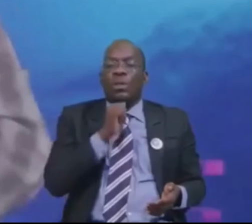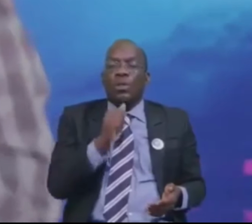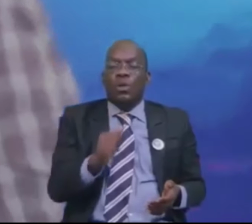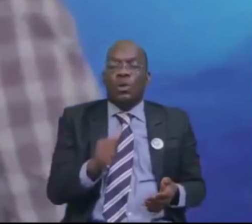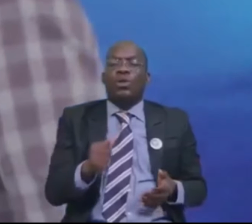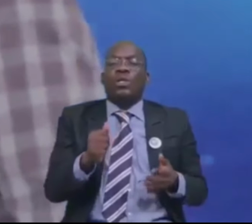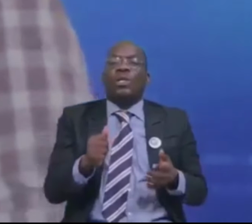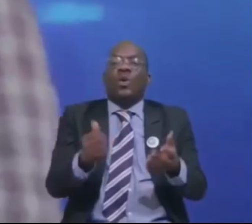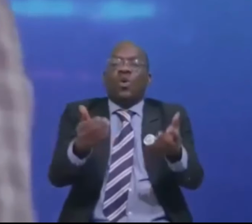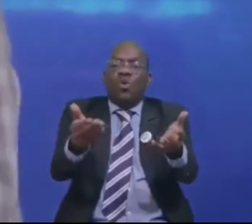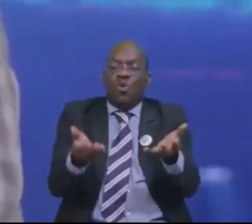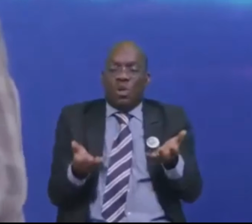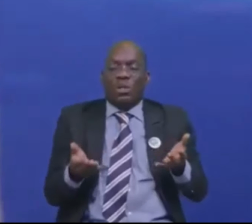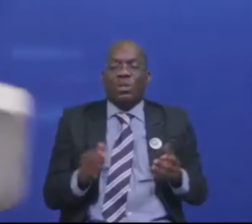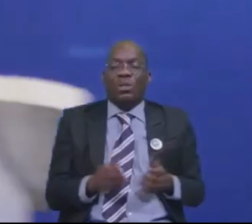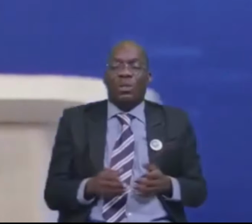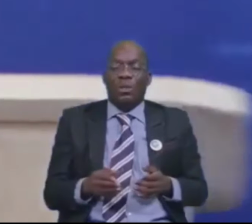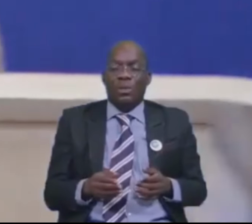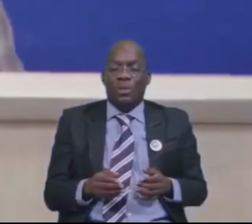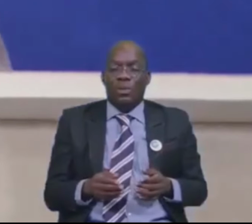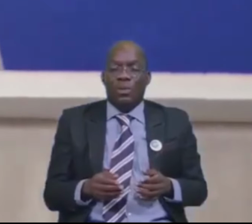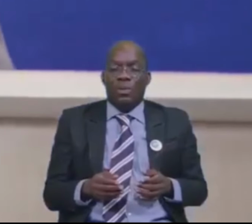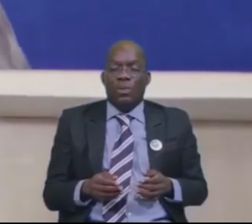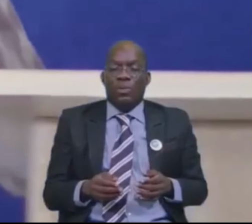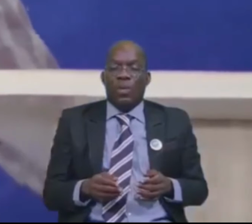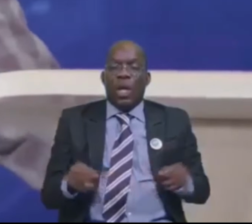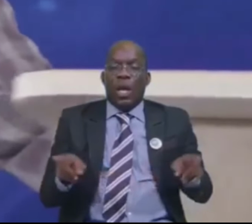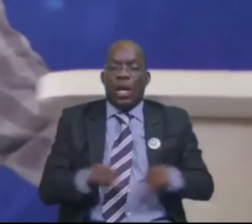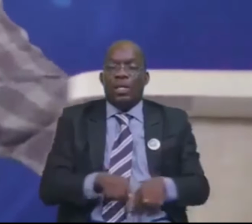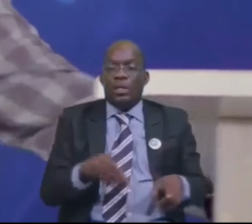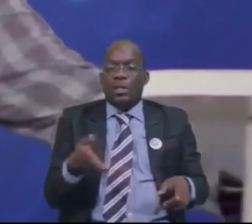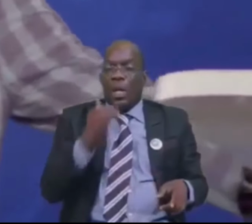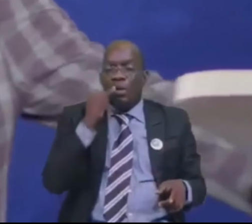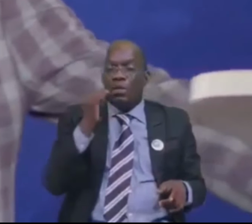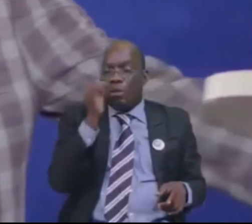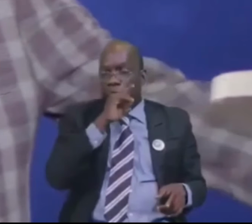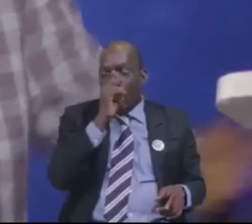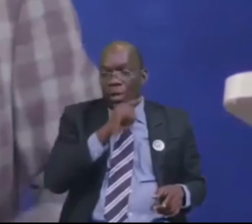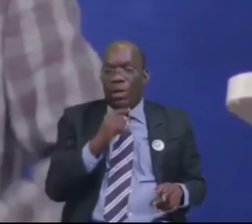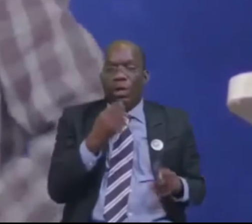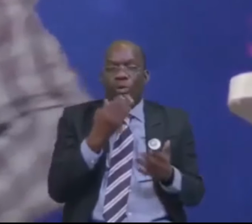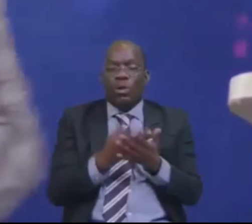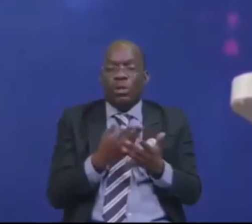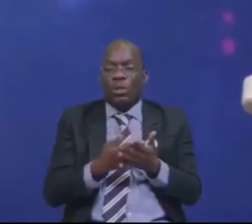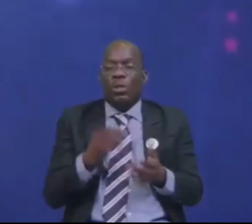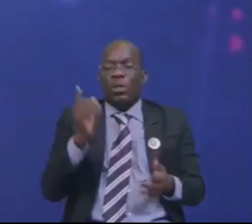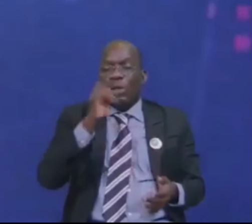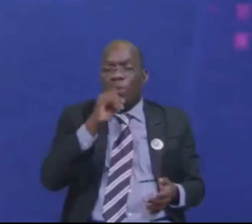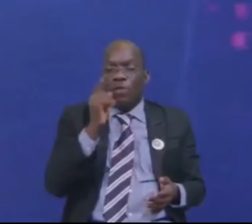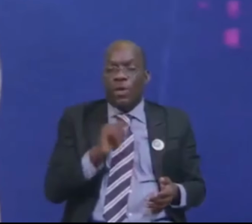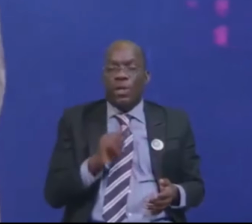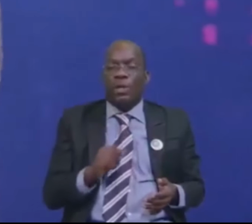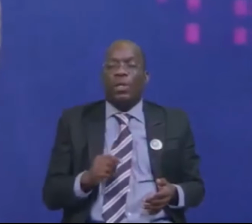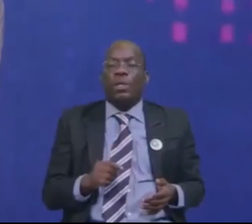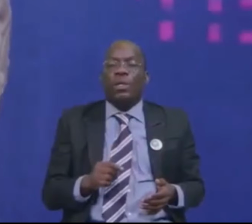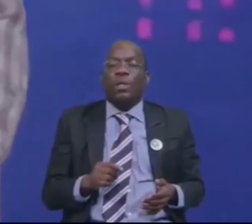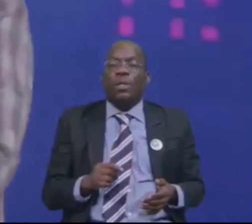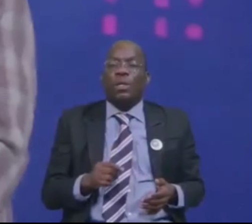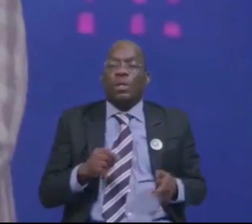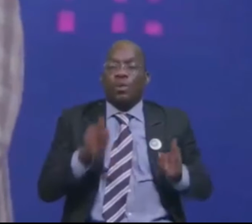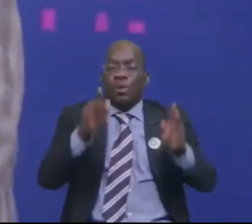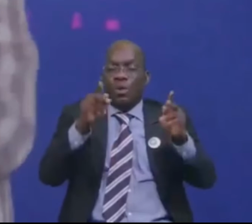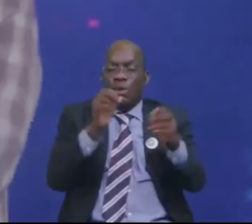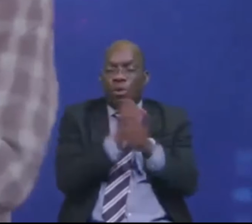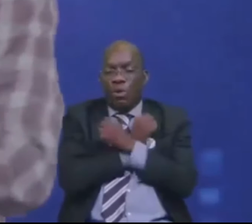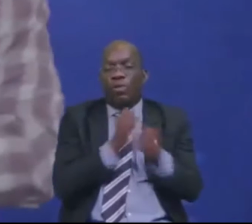undesirable. Yes, there is counterfeit money, counterfeit currency, there is counterfeit